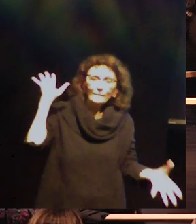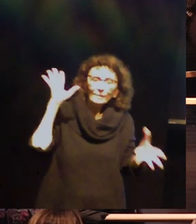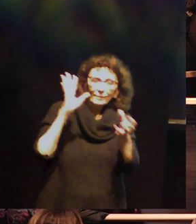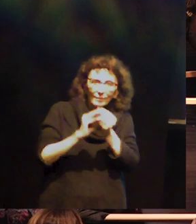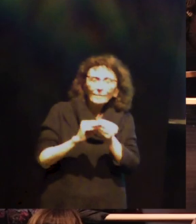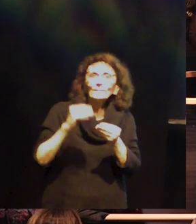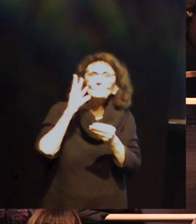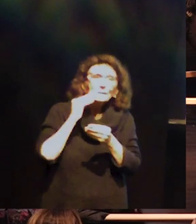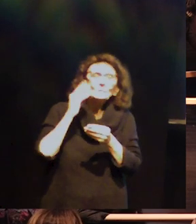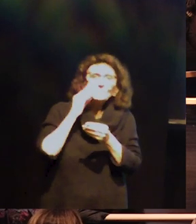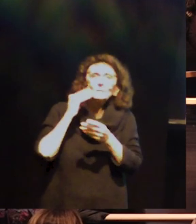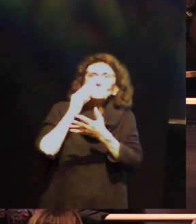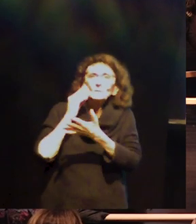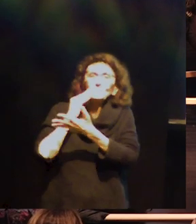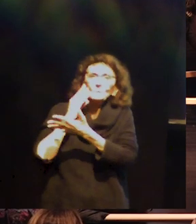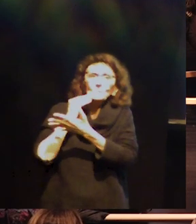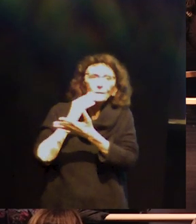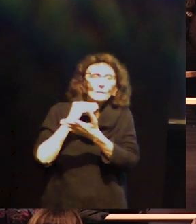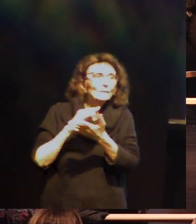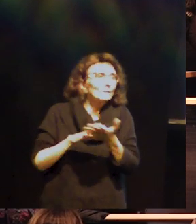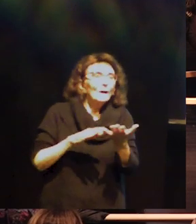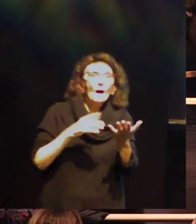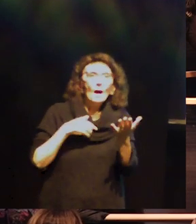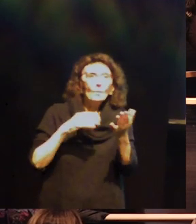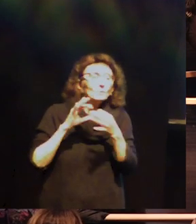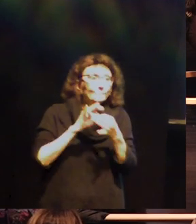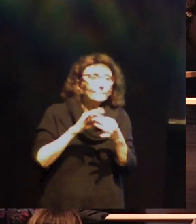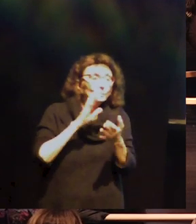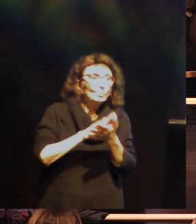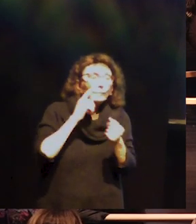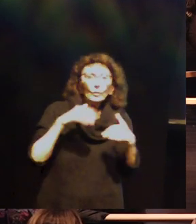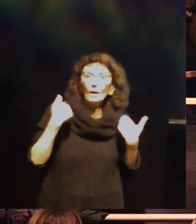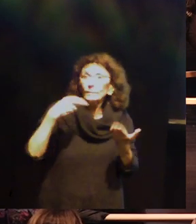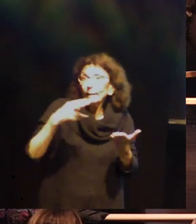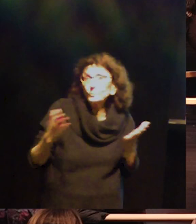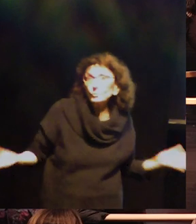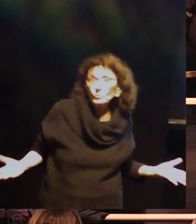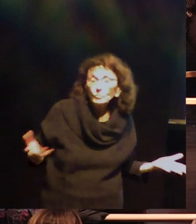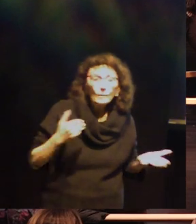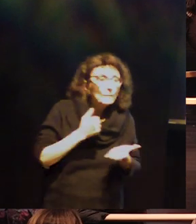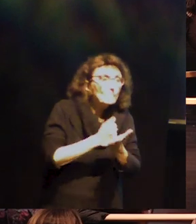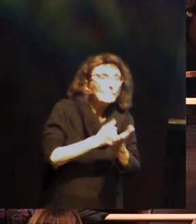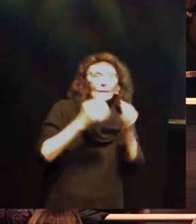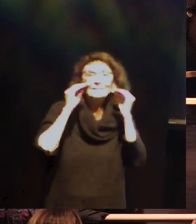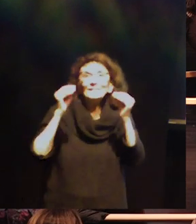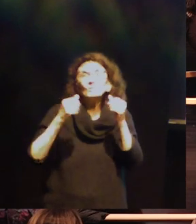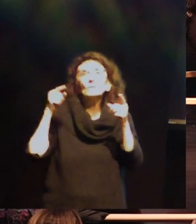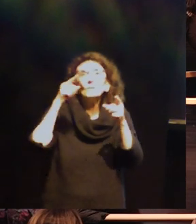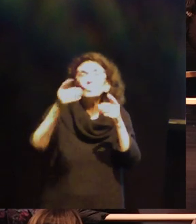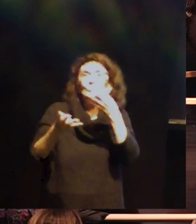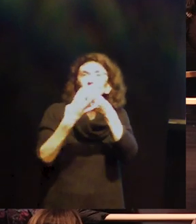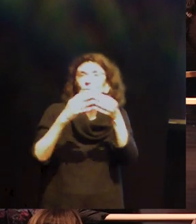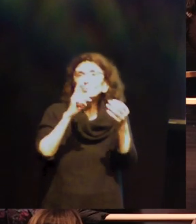the experiences with the school for the young dancers and teaching in Rikers Island,